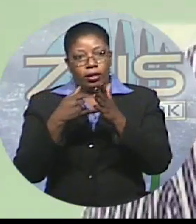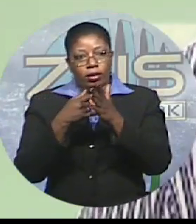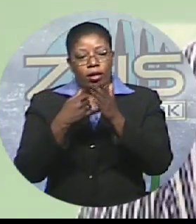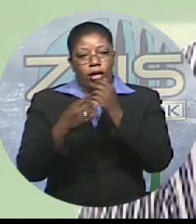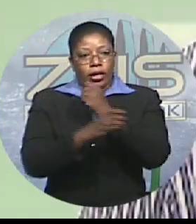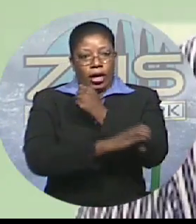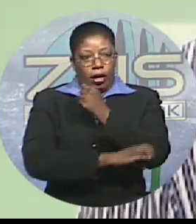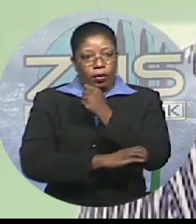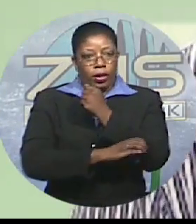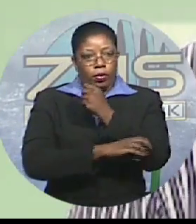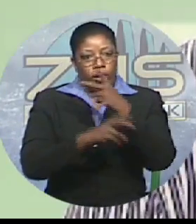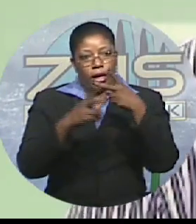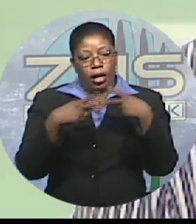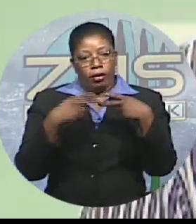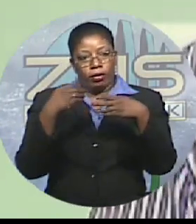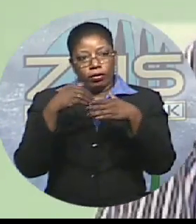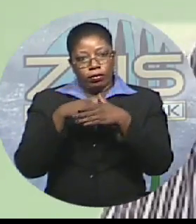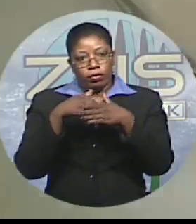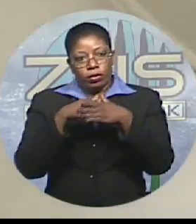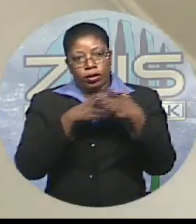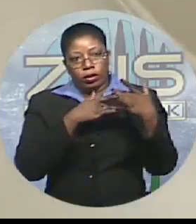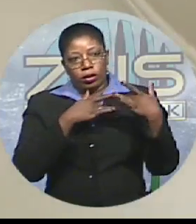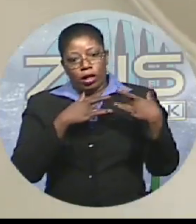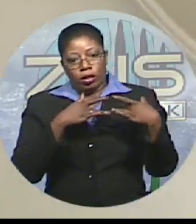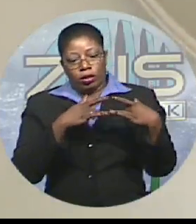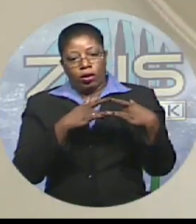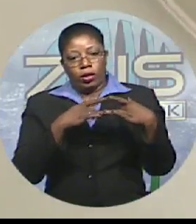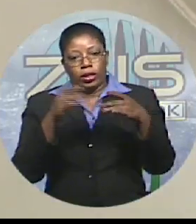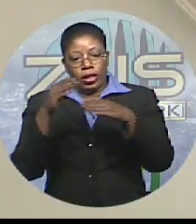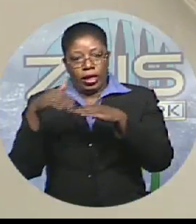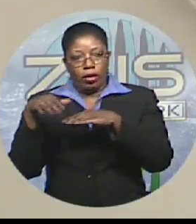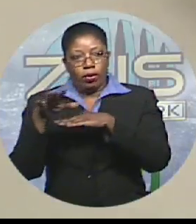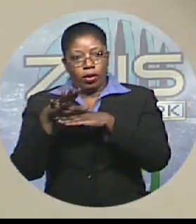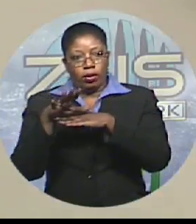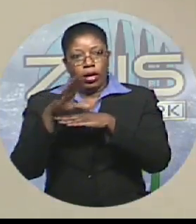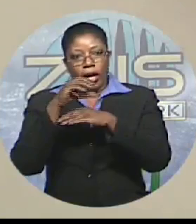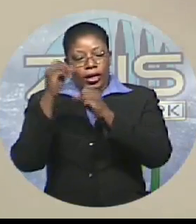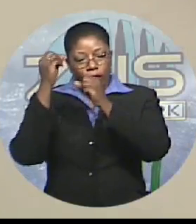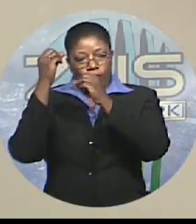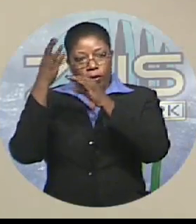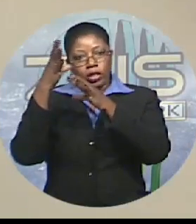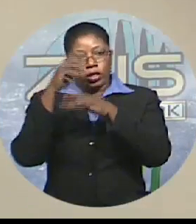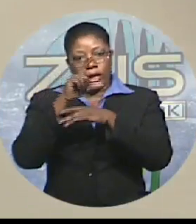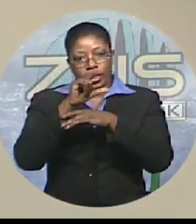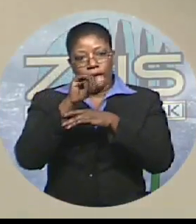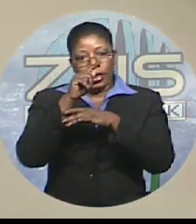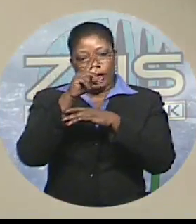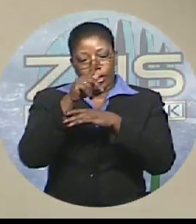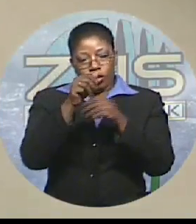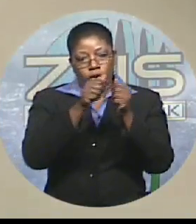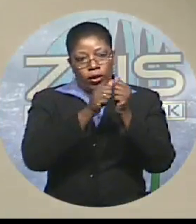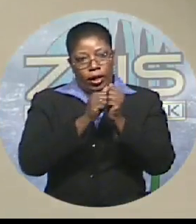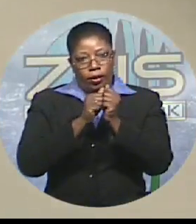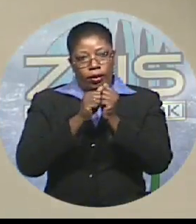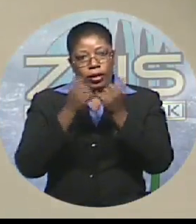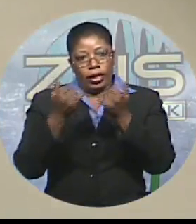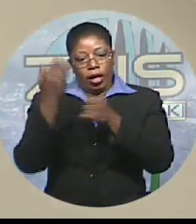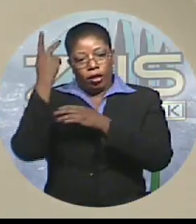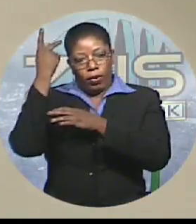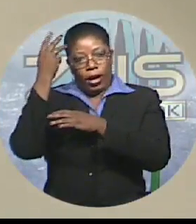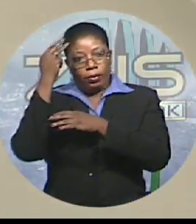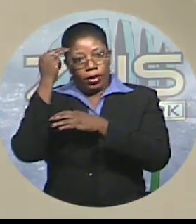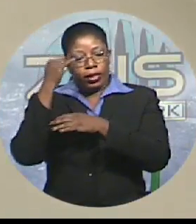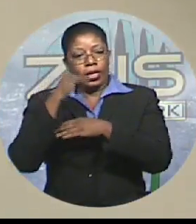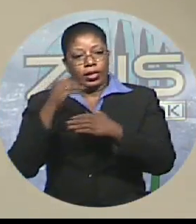introduce the first interventional cardiology suite. And with the critical information linkage, the Prime Minister is pleased as he prepares to implement